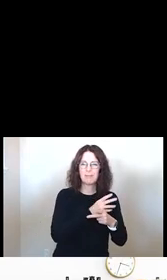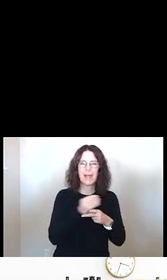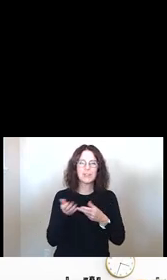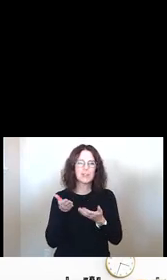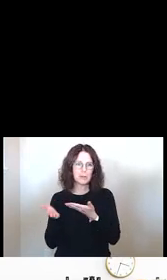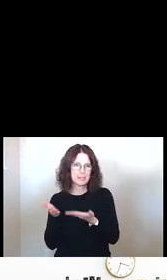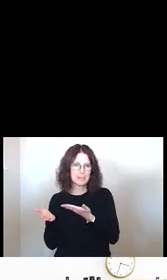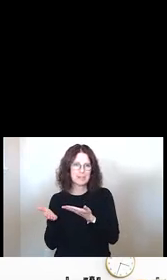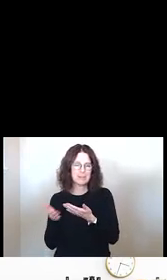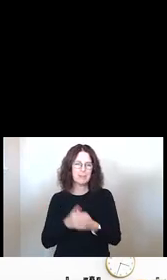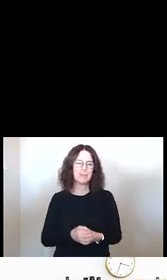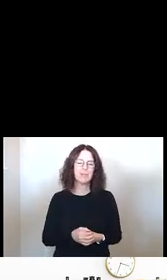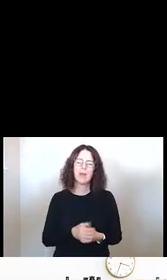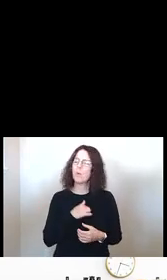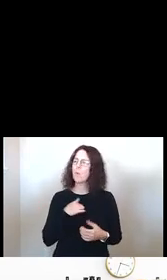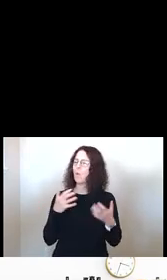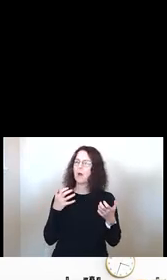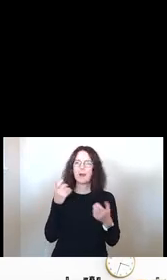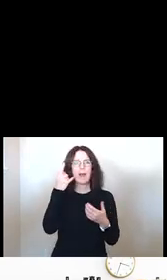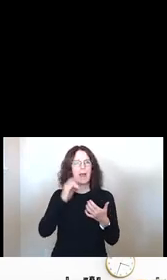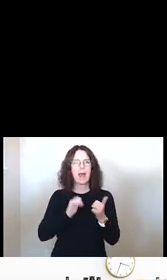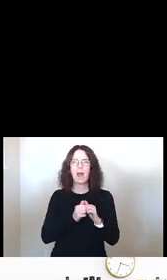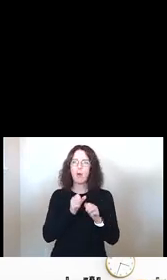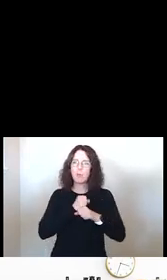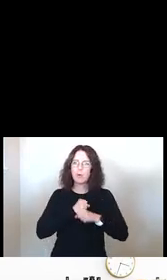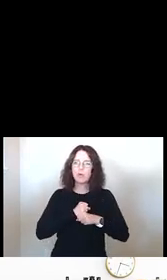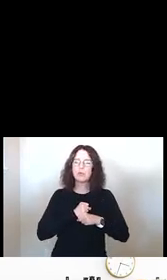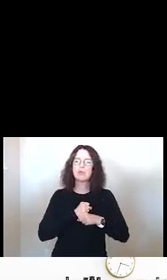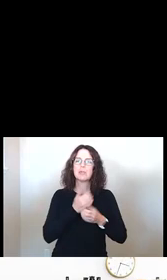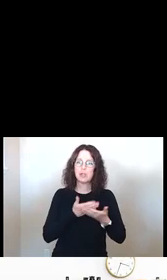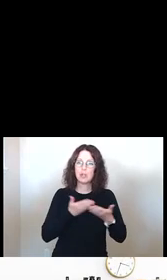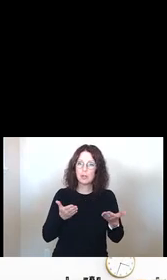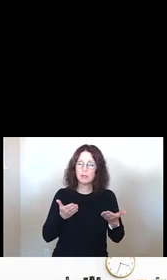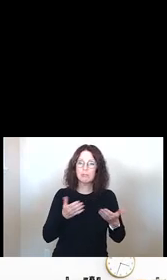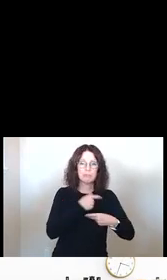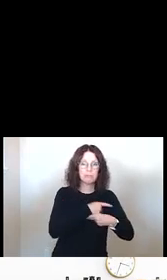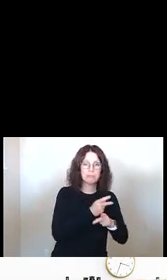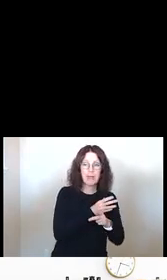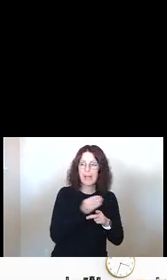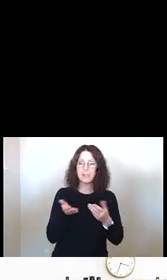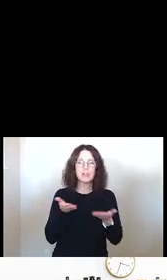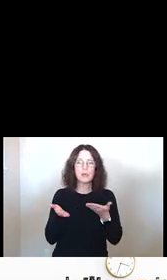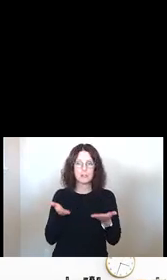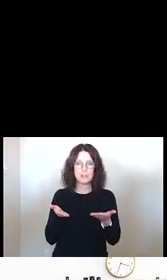how we produce goods, the goods and services that we have,